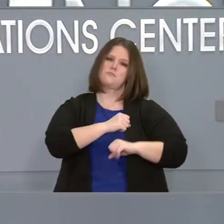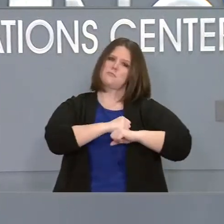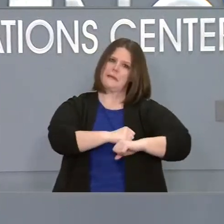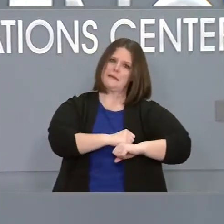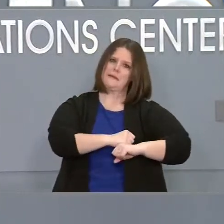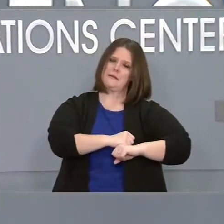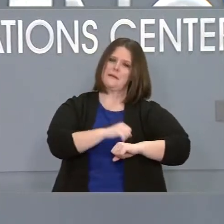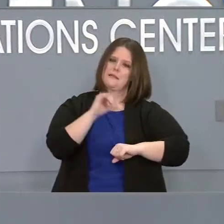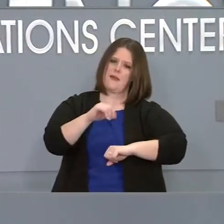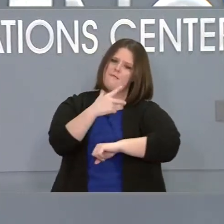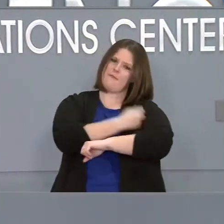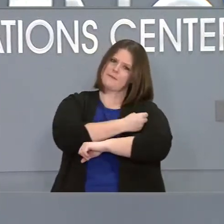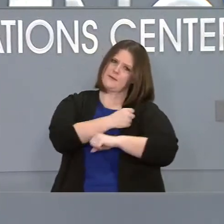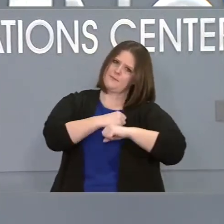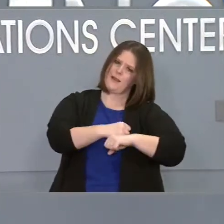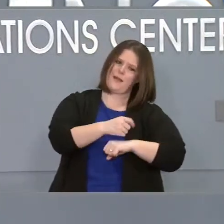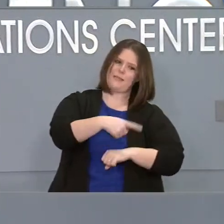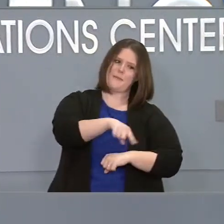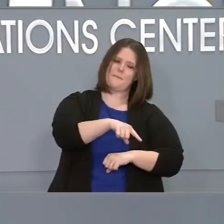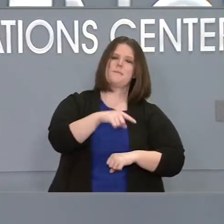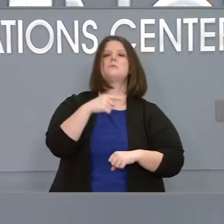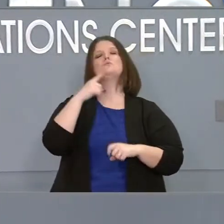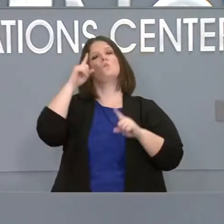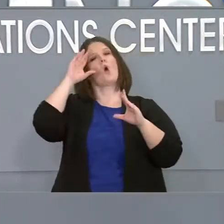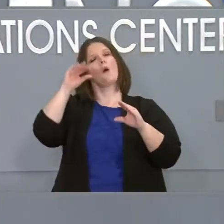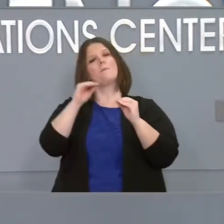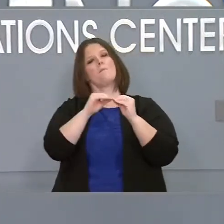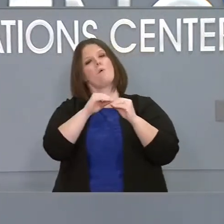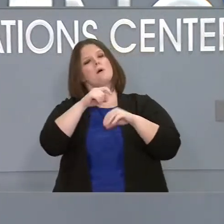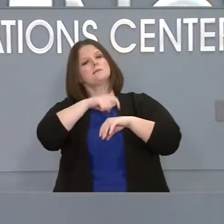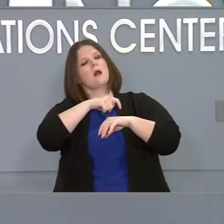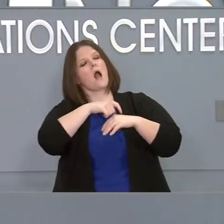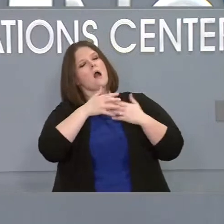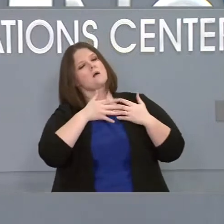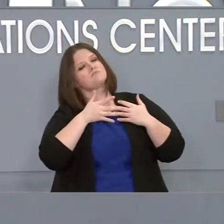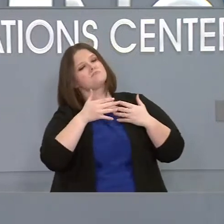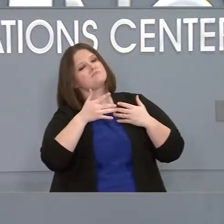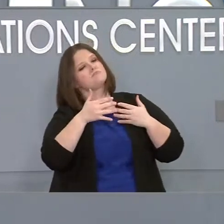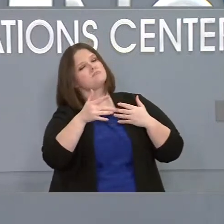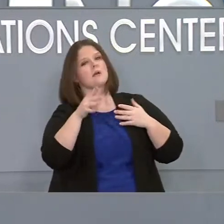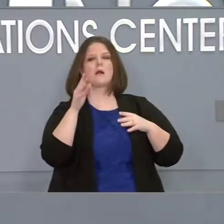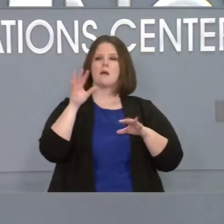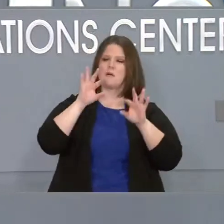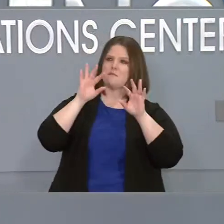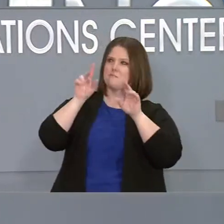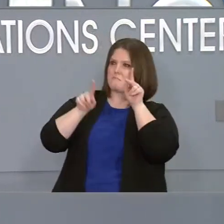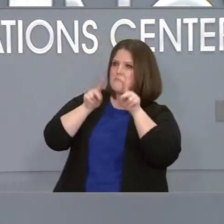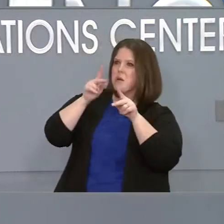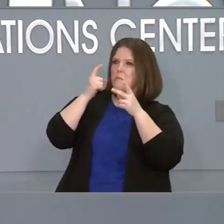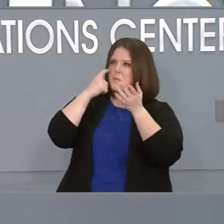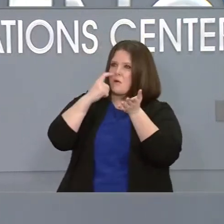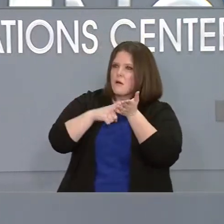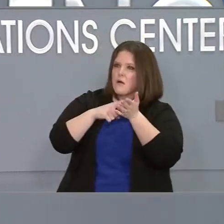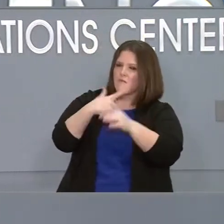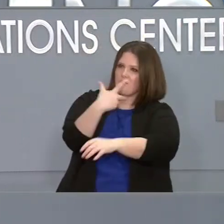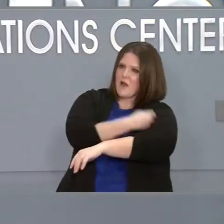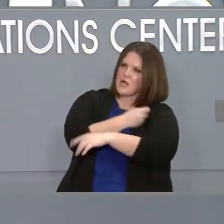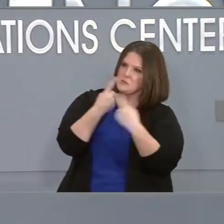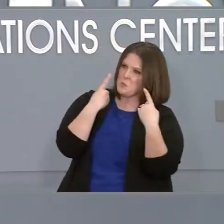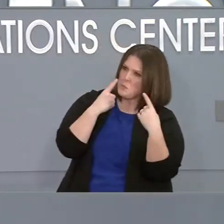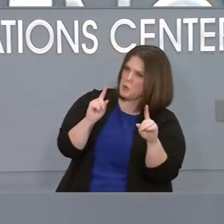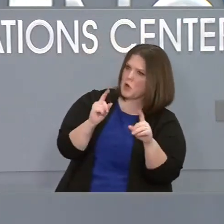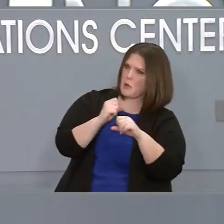hoping that good information and time will help more parents feel comfortable to get their kids vaccinated. So I think it's premature to talk